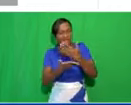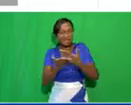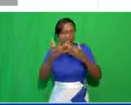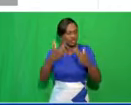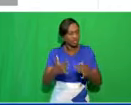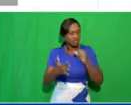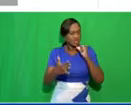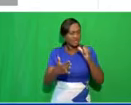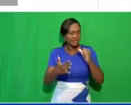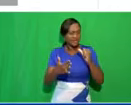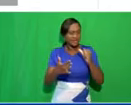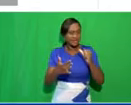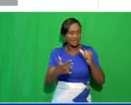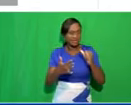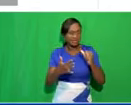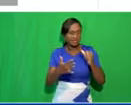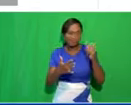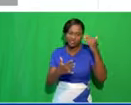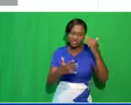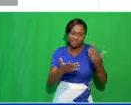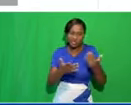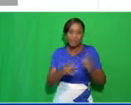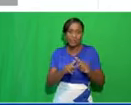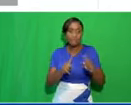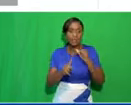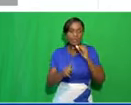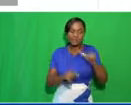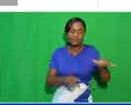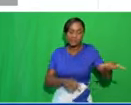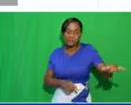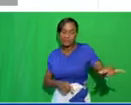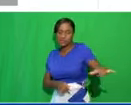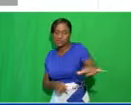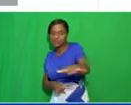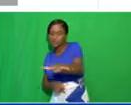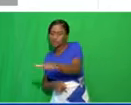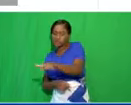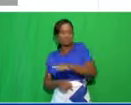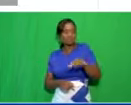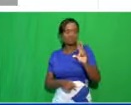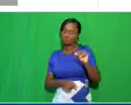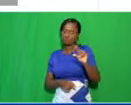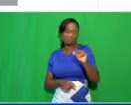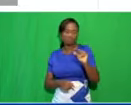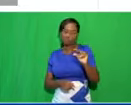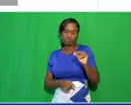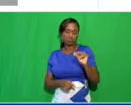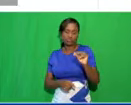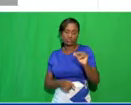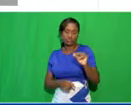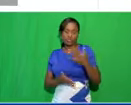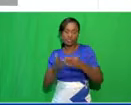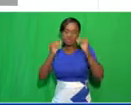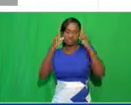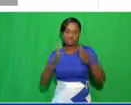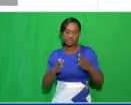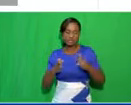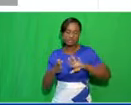shortcomings. However, it may not be across the board as one would expect. I think that's a good,